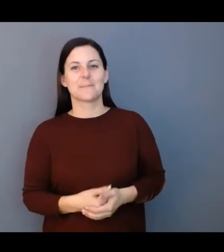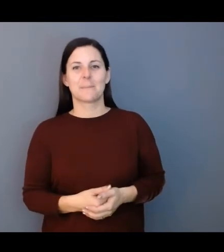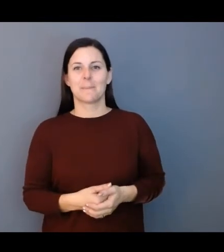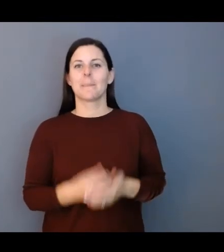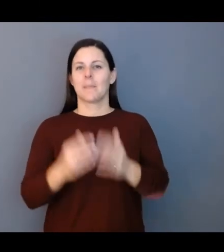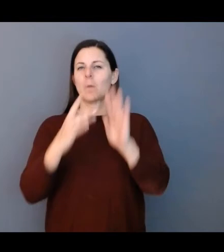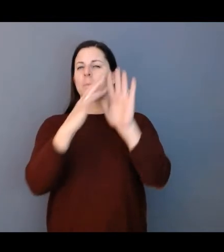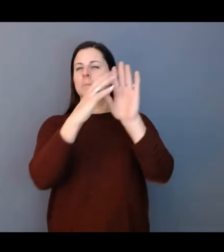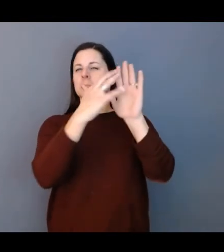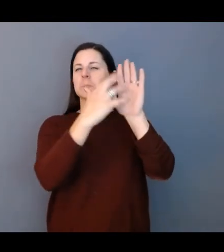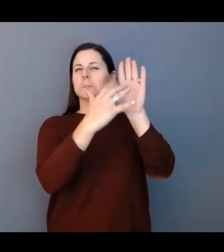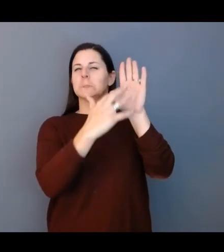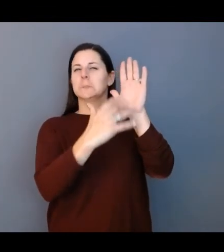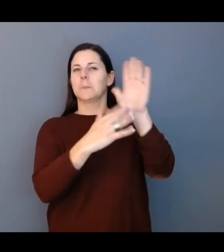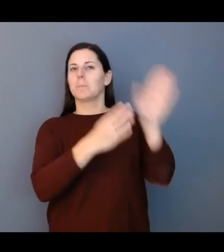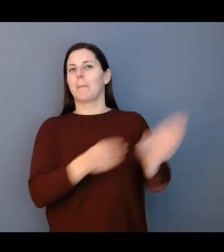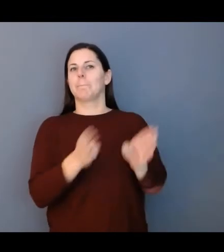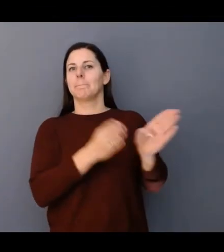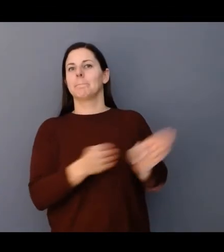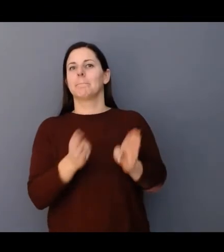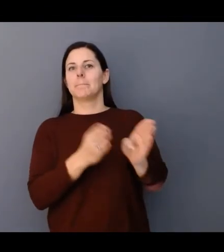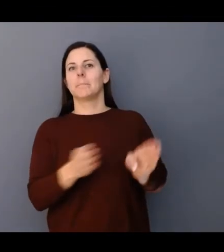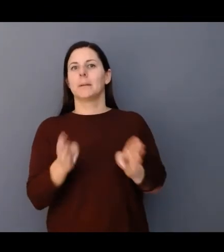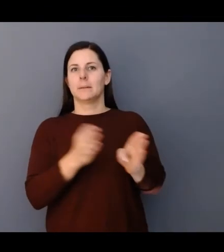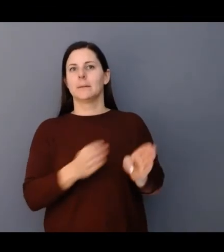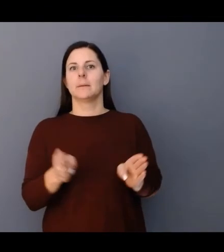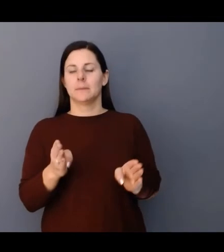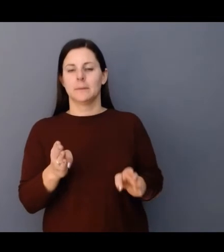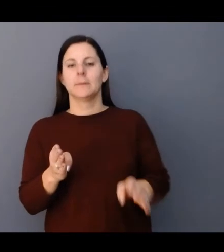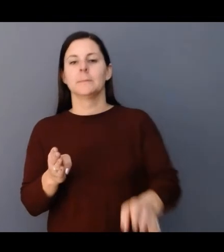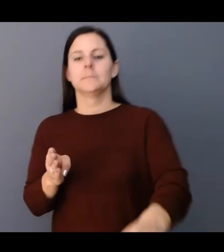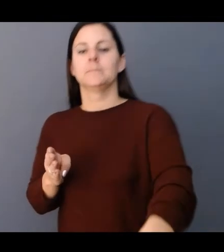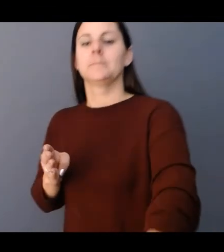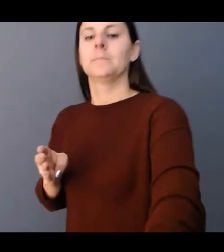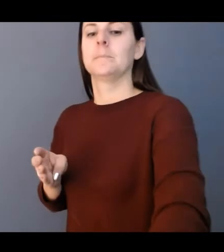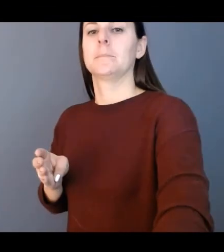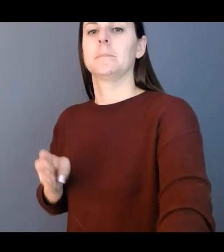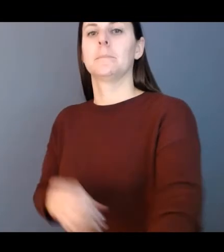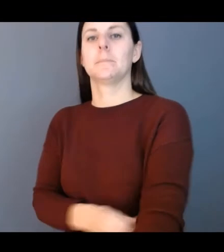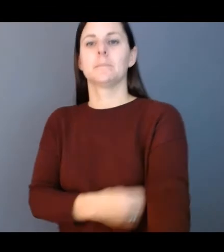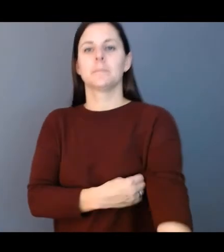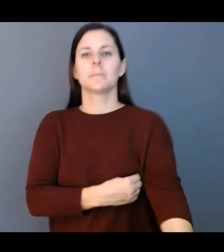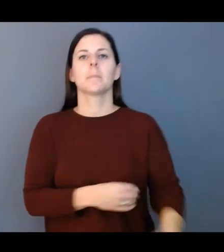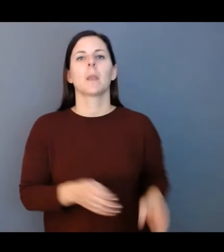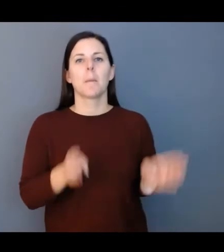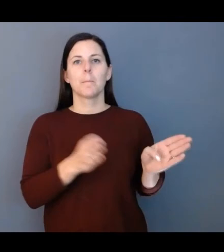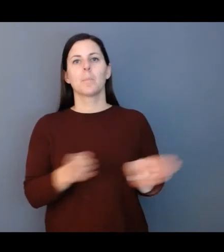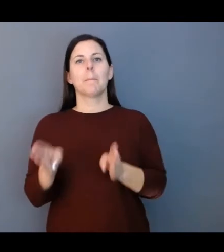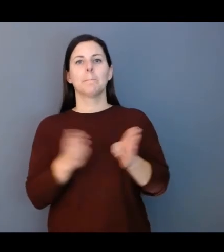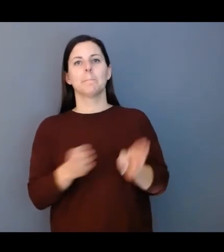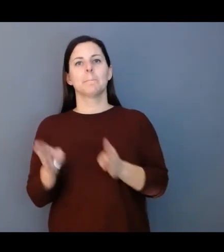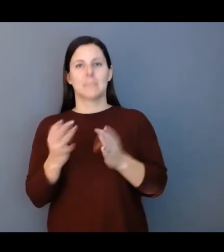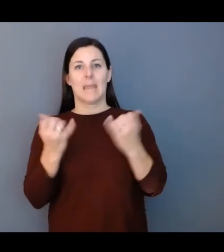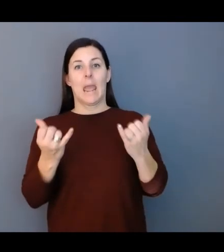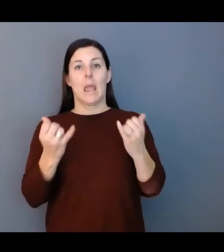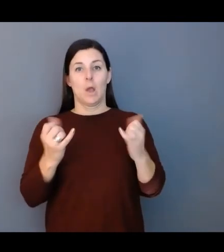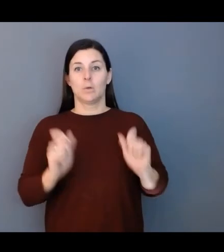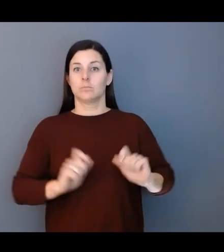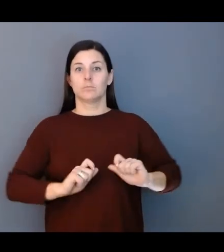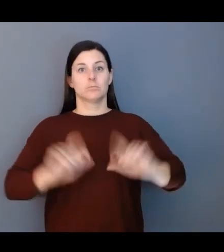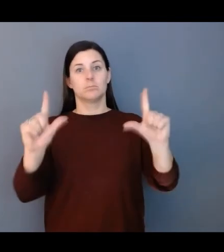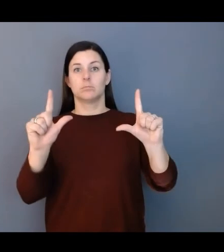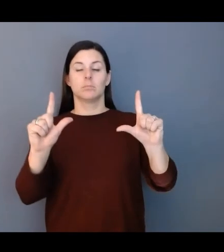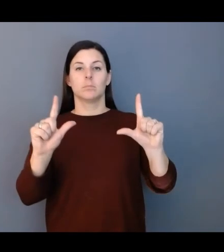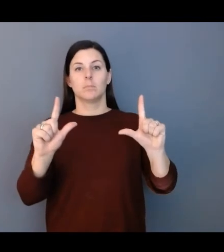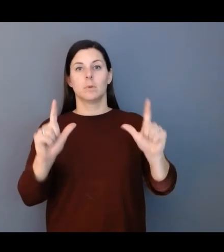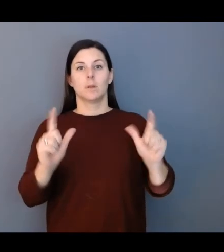So this is all the prep work. So once the model is being created in the model registry, now you can use the inference